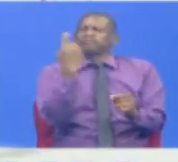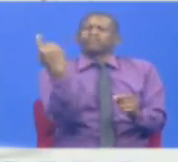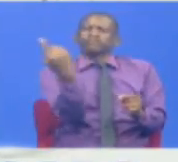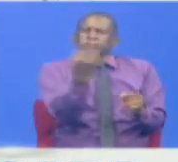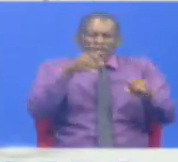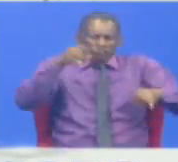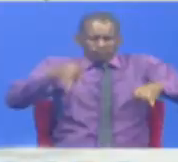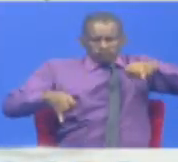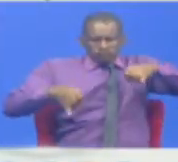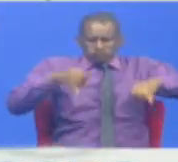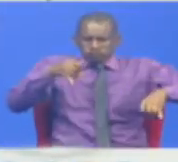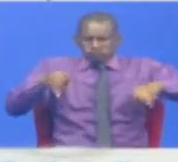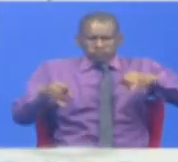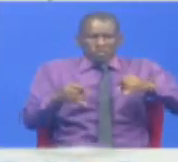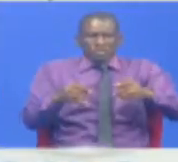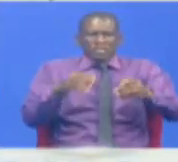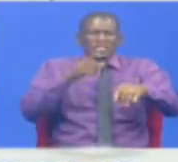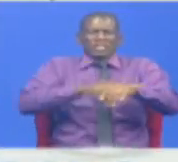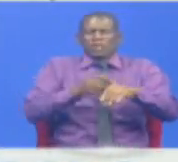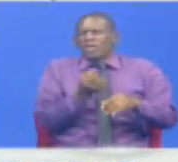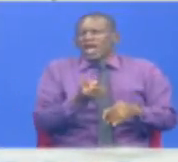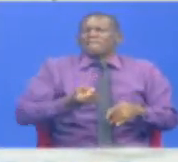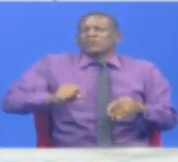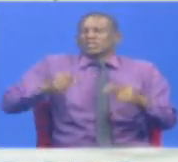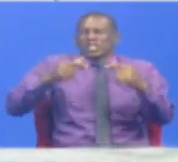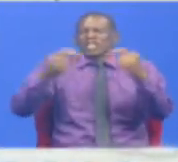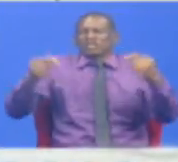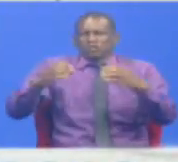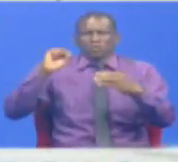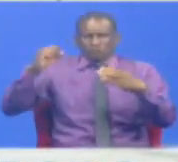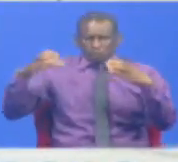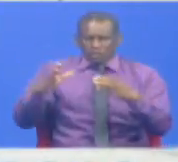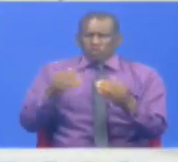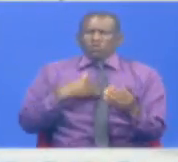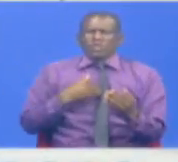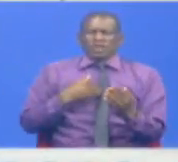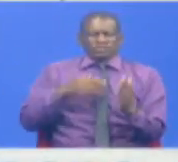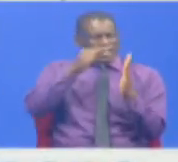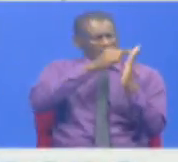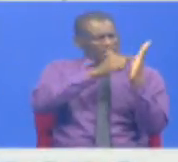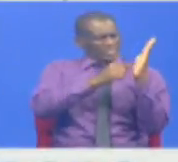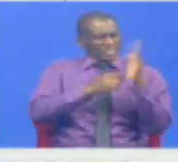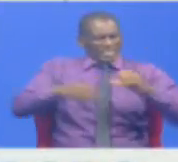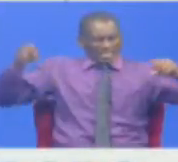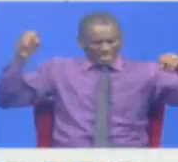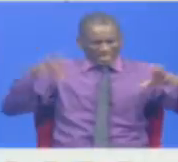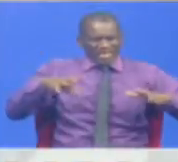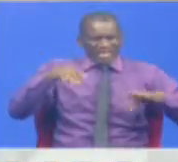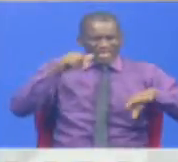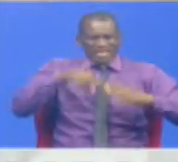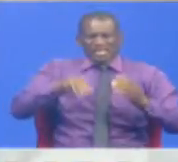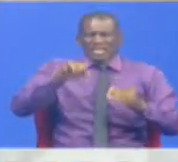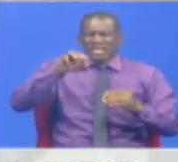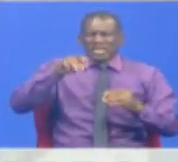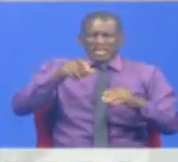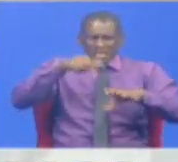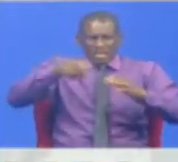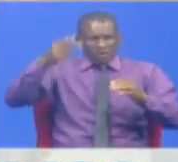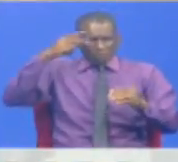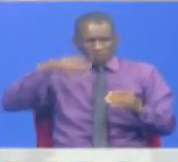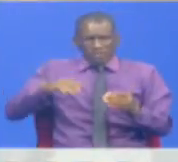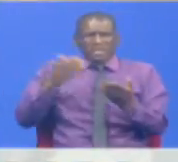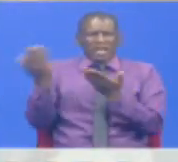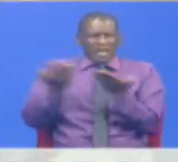rival politicians. We have a development agenda clearly outlined in our manifesto. Let's focus on service